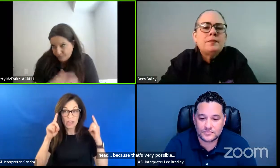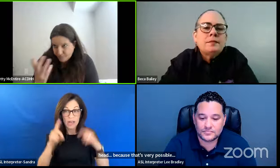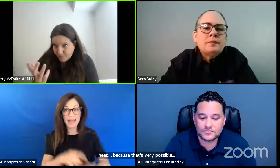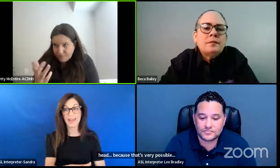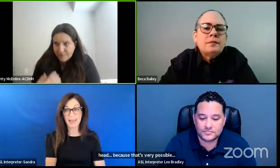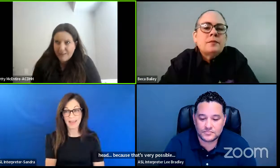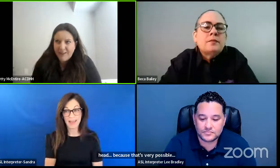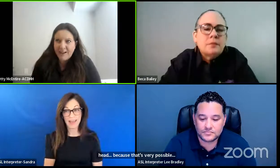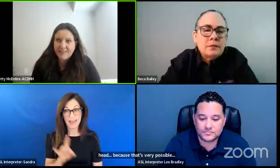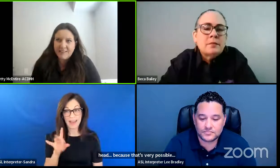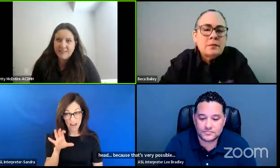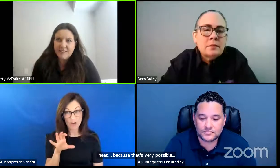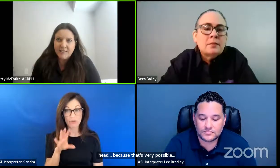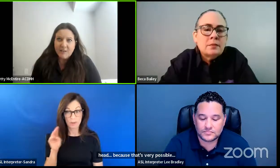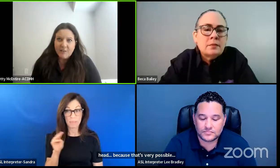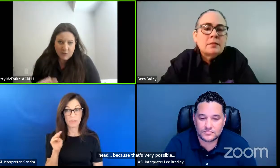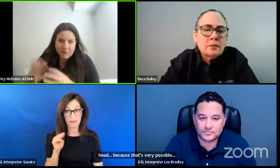Now,